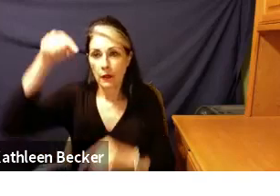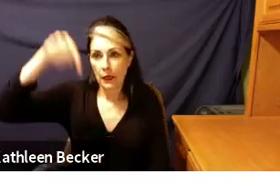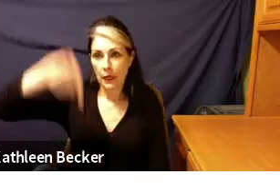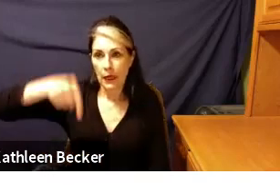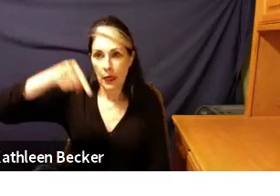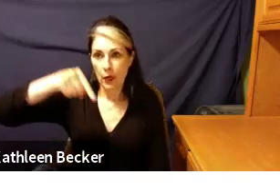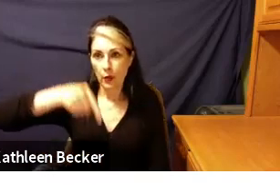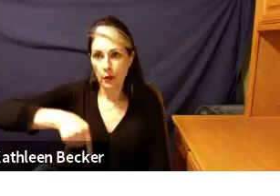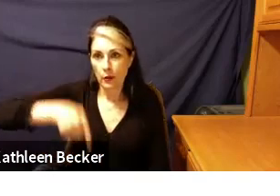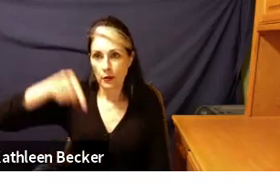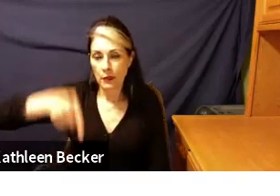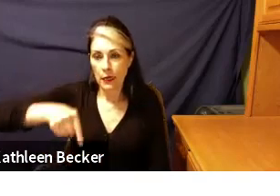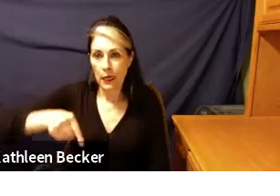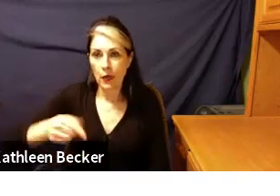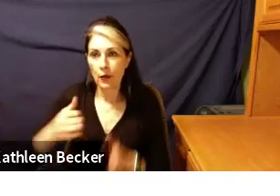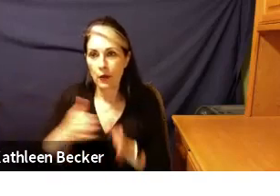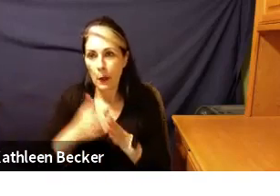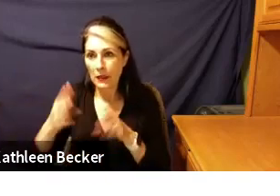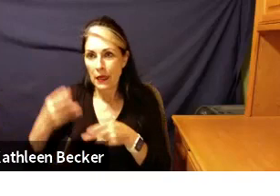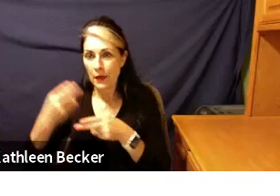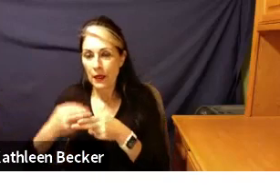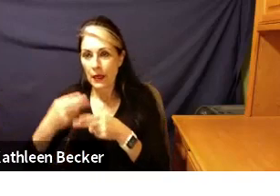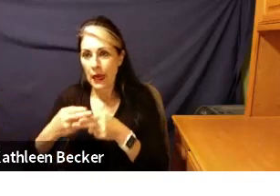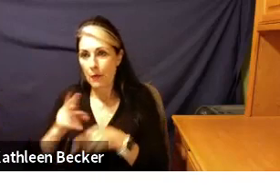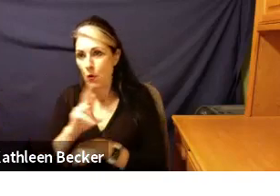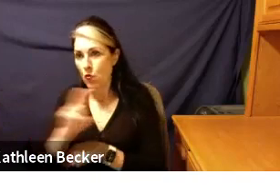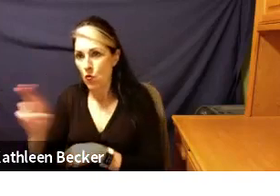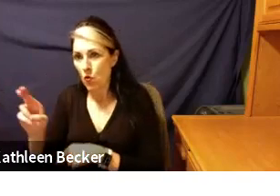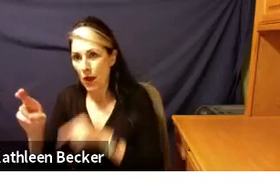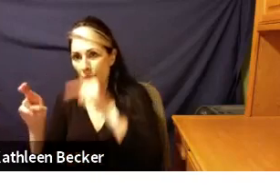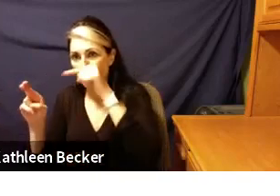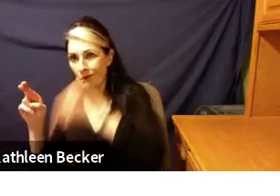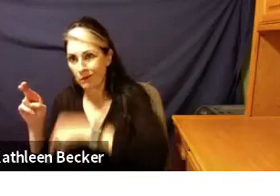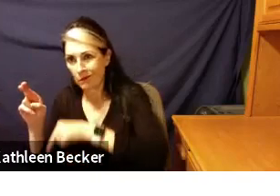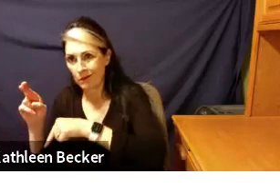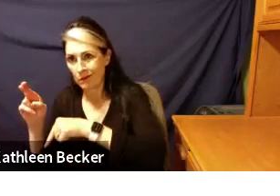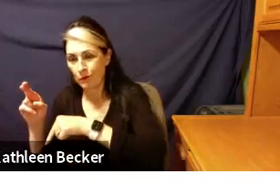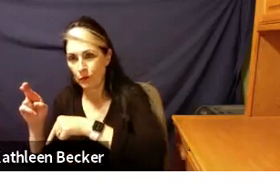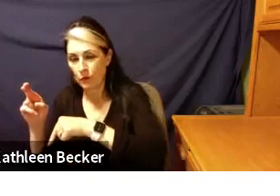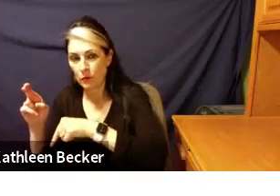next to the student's name on the far right of the dashboard.